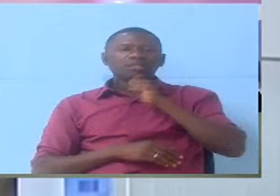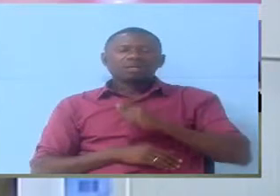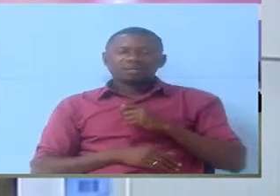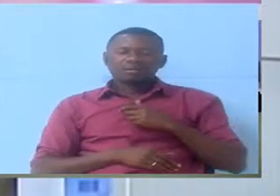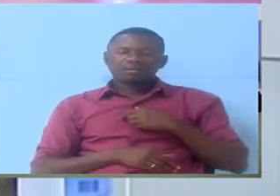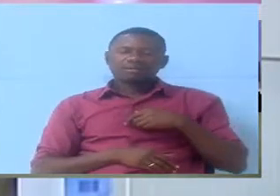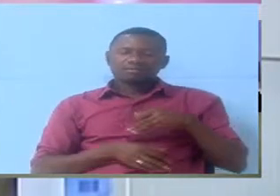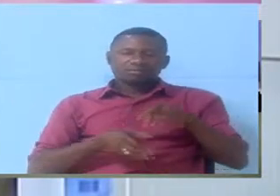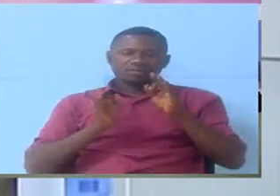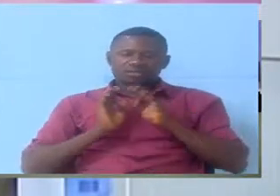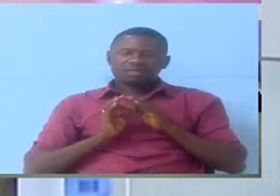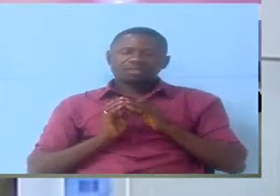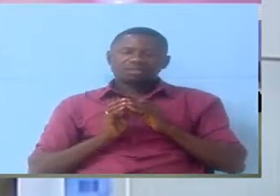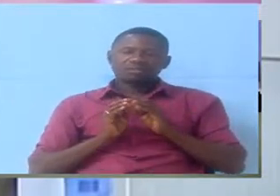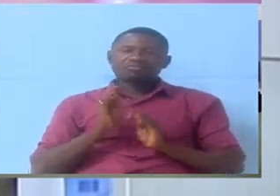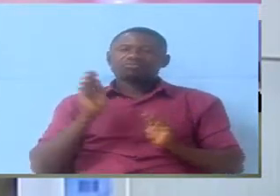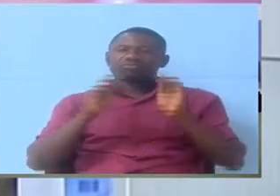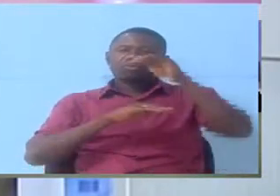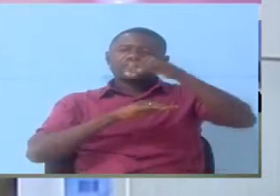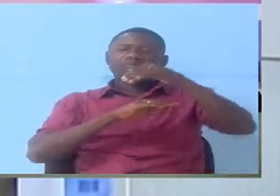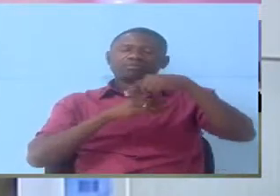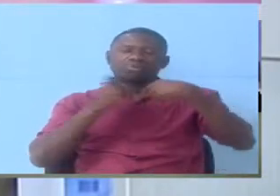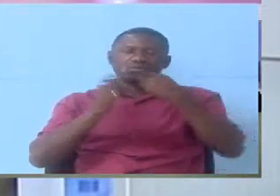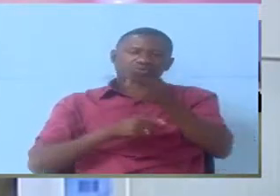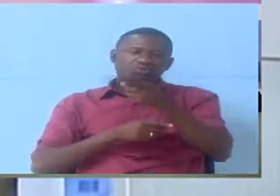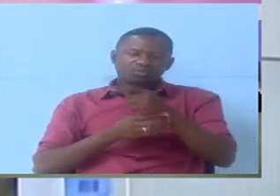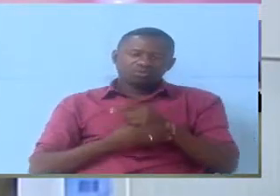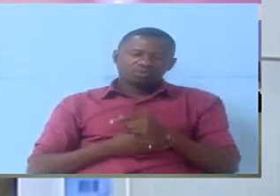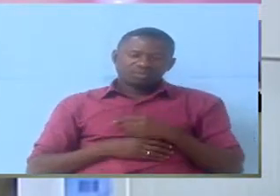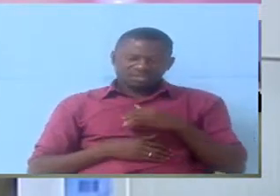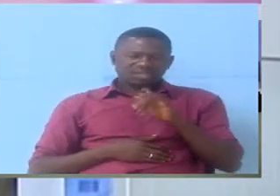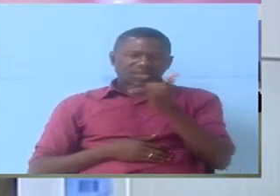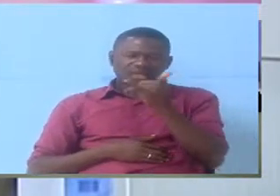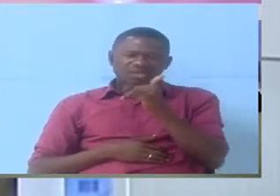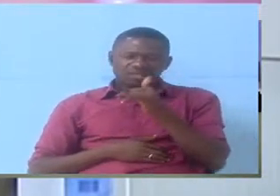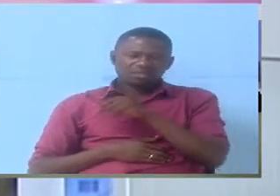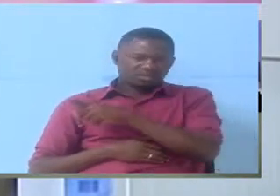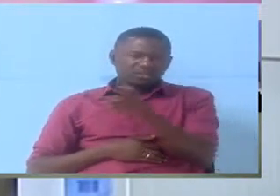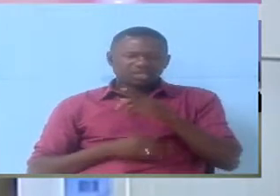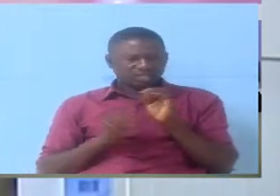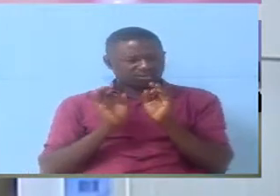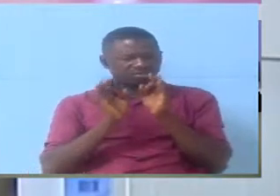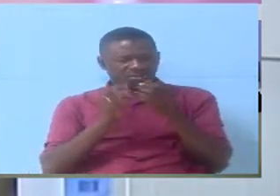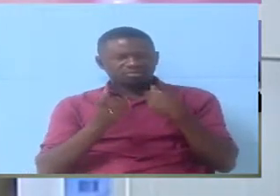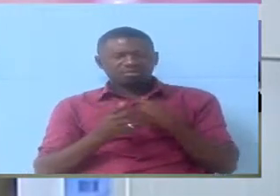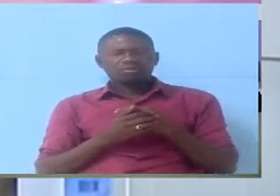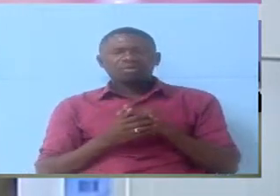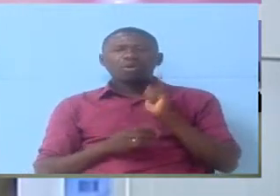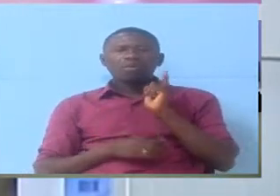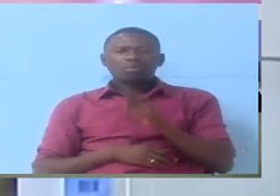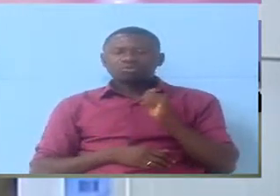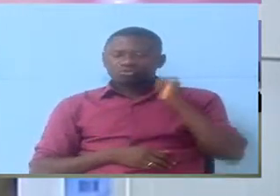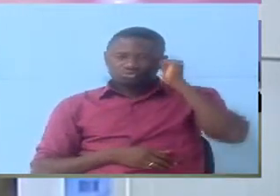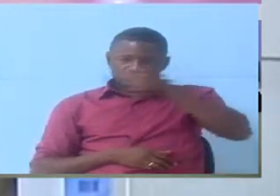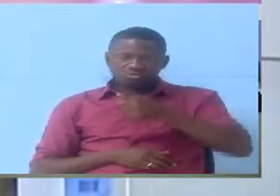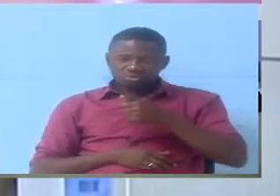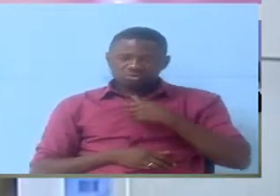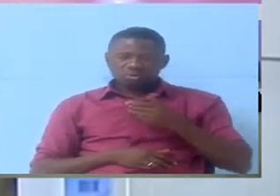you. Sir, then tell me to la palace otala. He said yes. They told me. Ako ha ya fanyene. But tomorrow I will come to hand